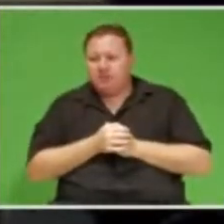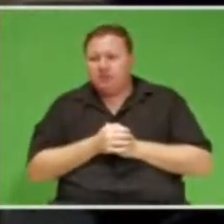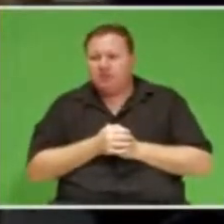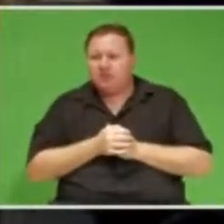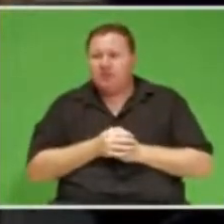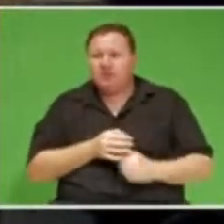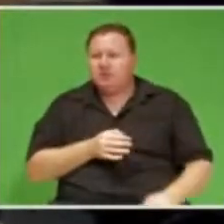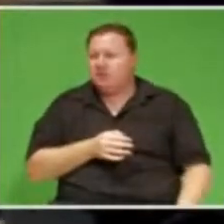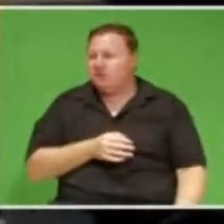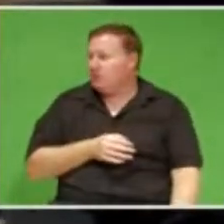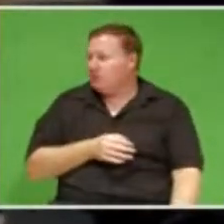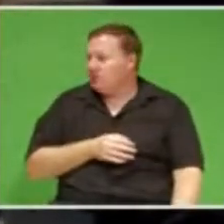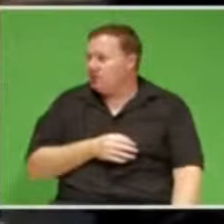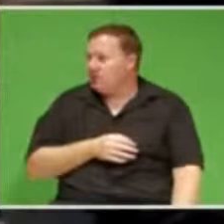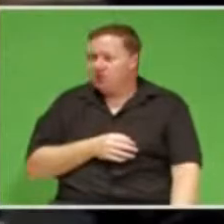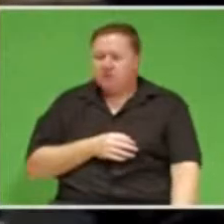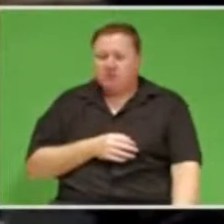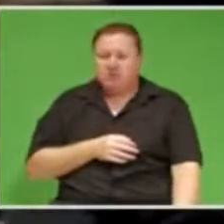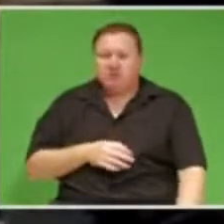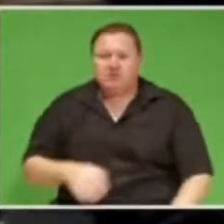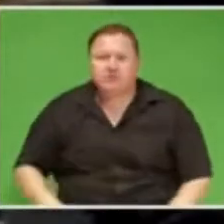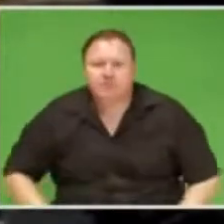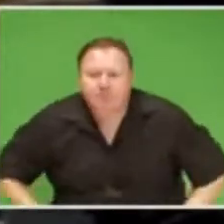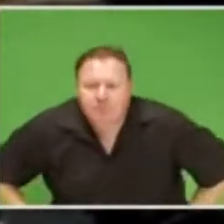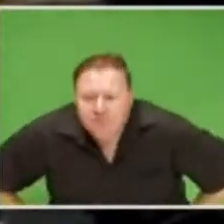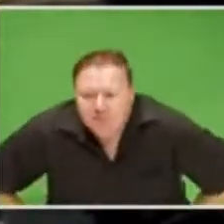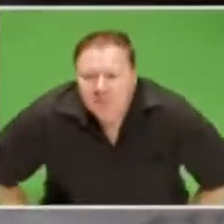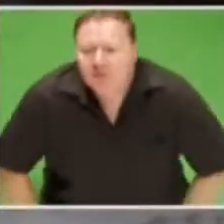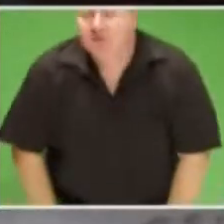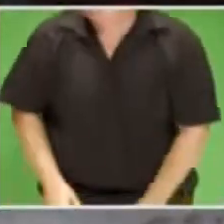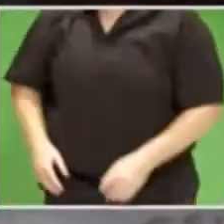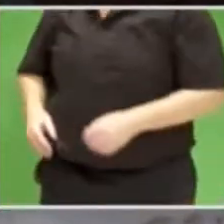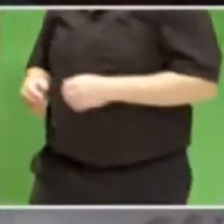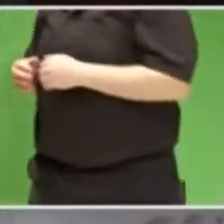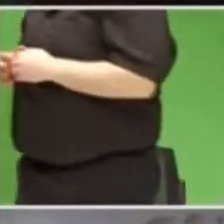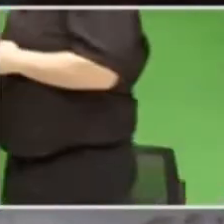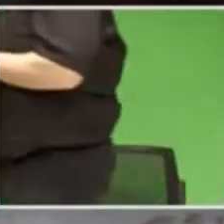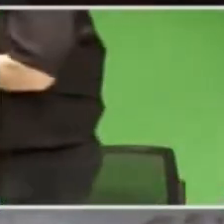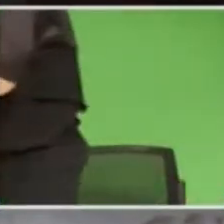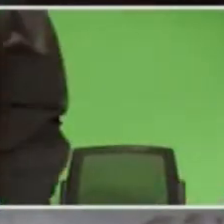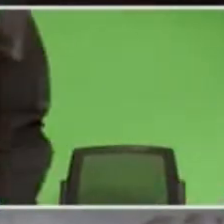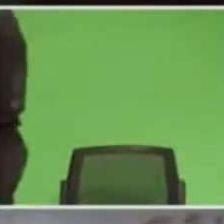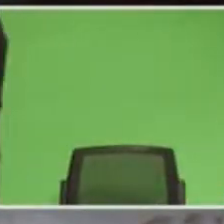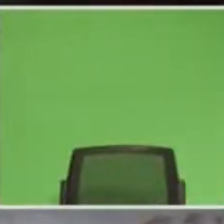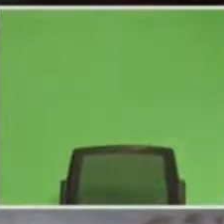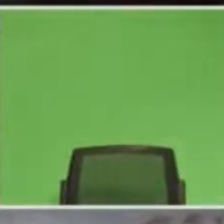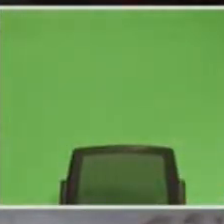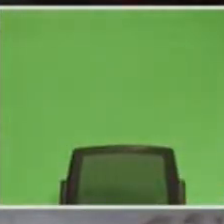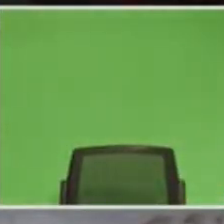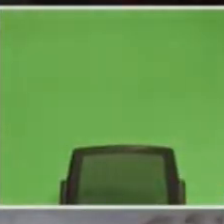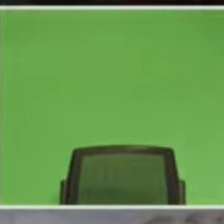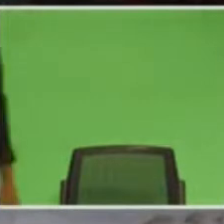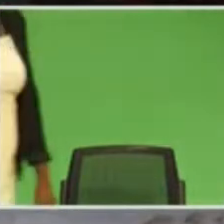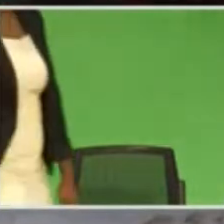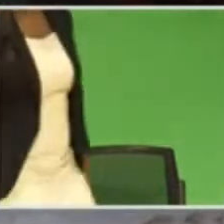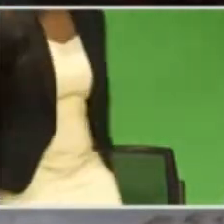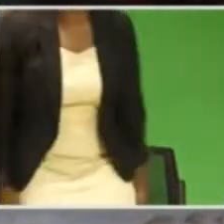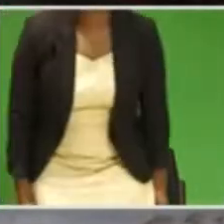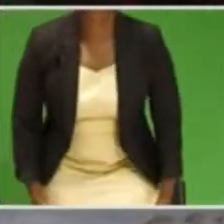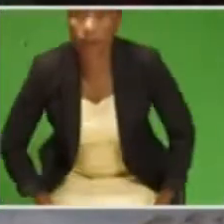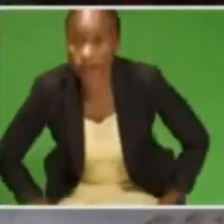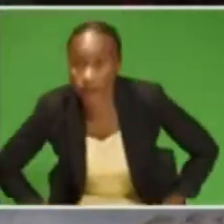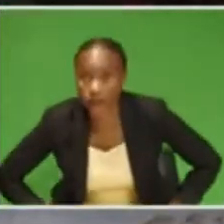The Engineering Council of South Africa has offered to give as much assistance